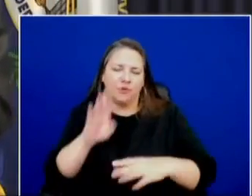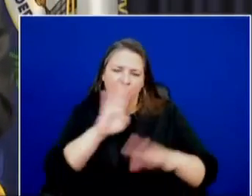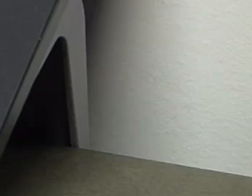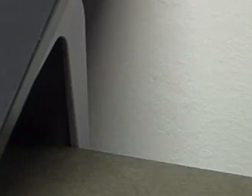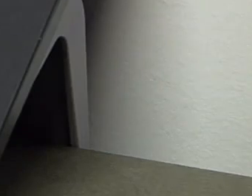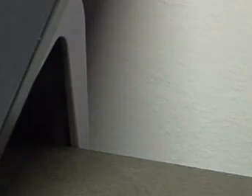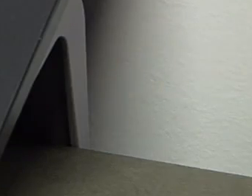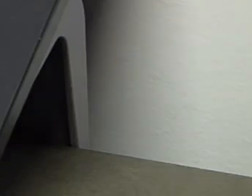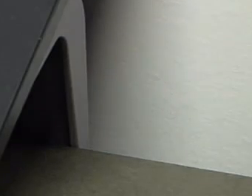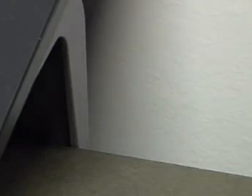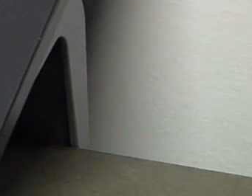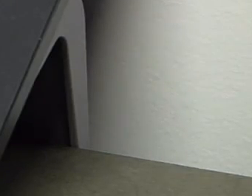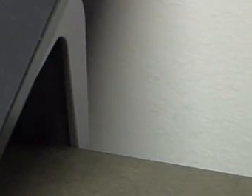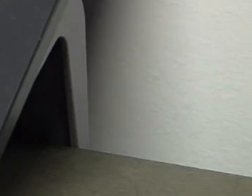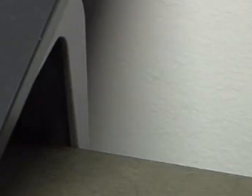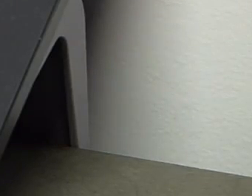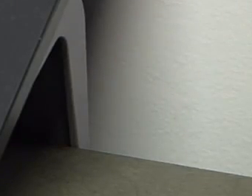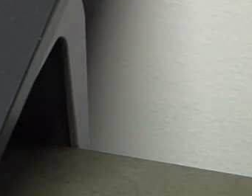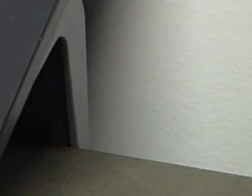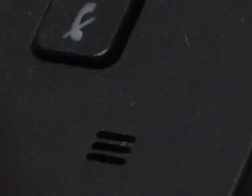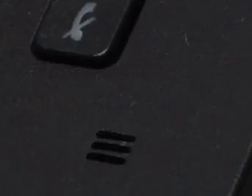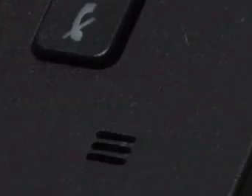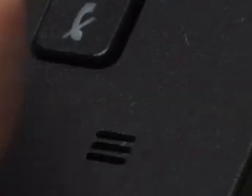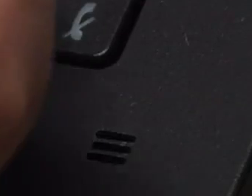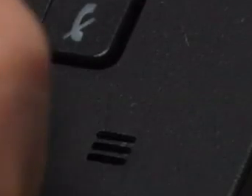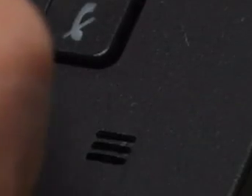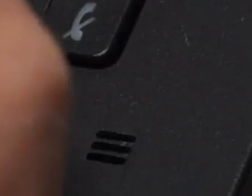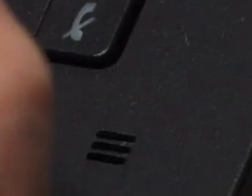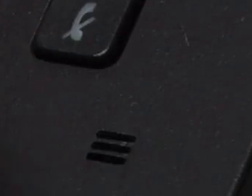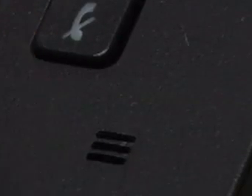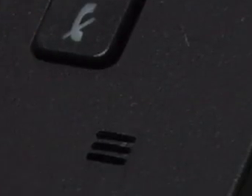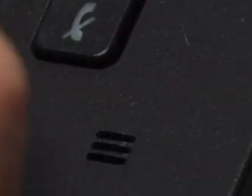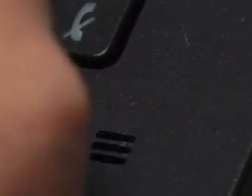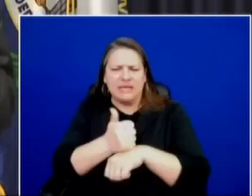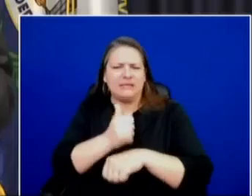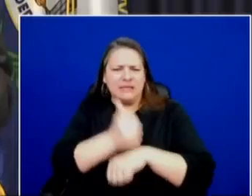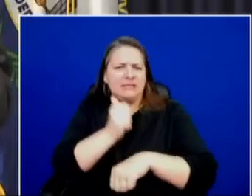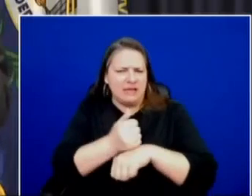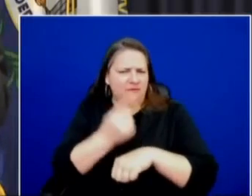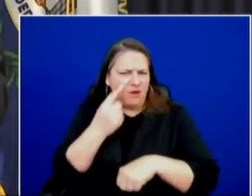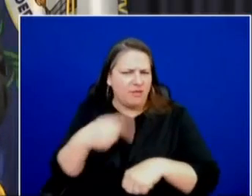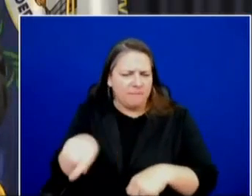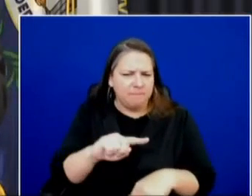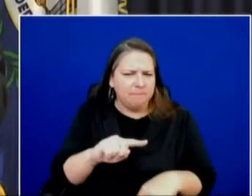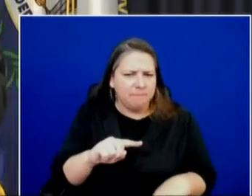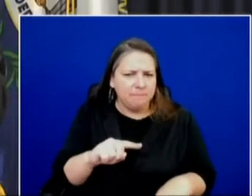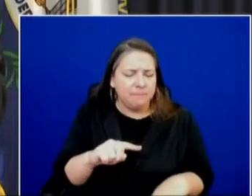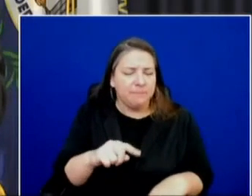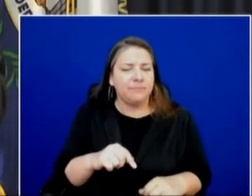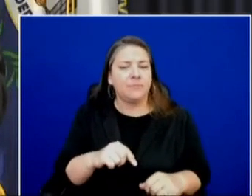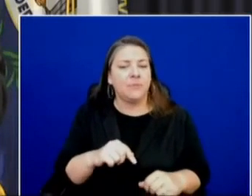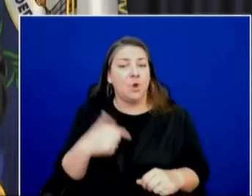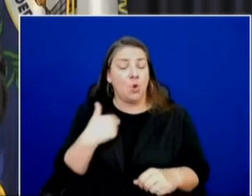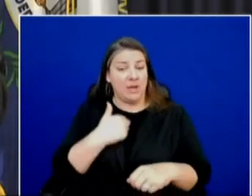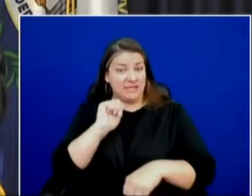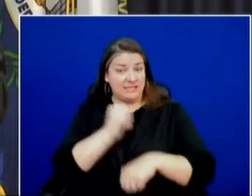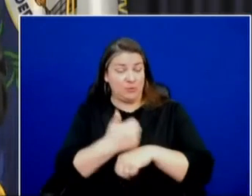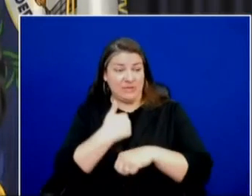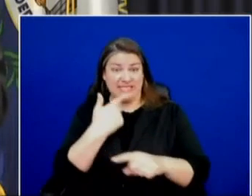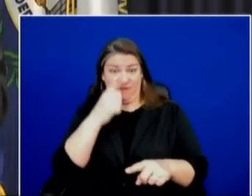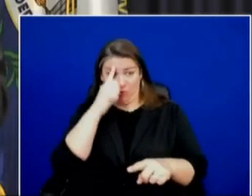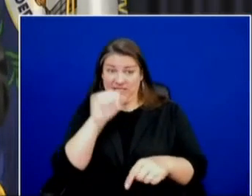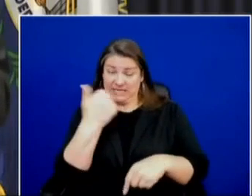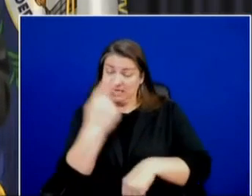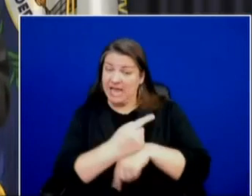he's prepared to keep the call center open longer than the 10 days he planned. Were we set for 10 days, but we will go longer if that's